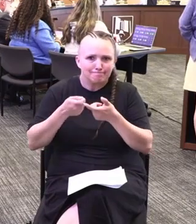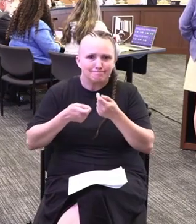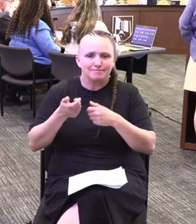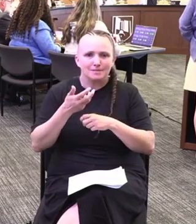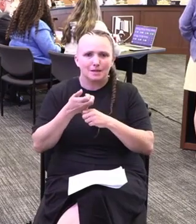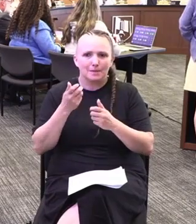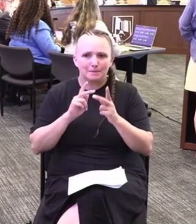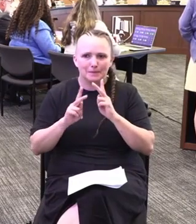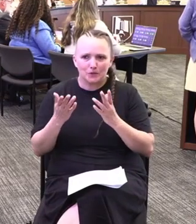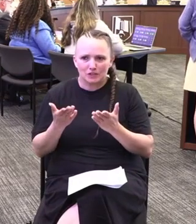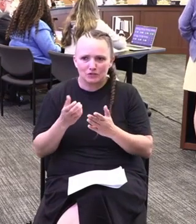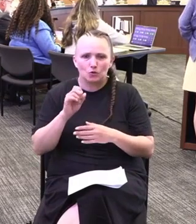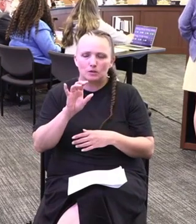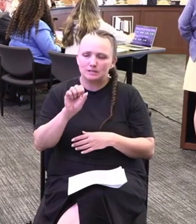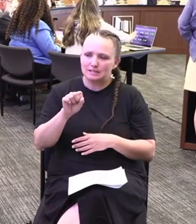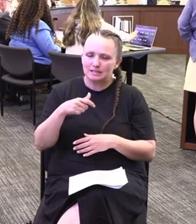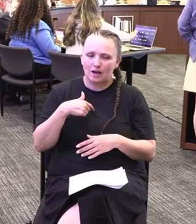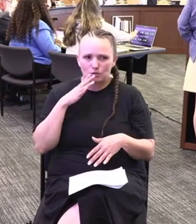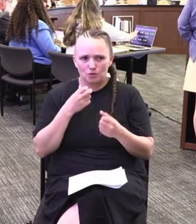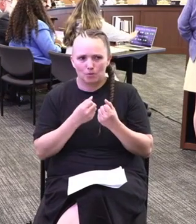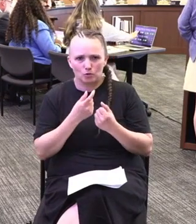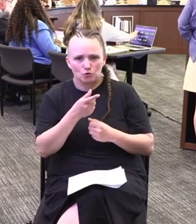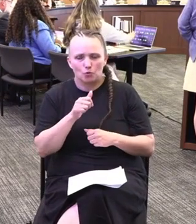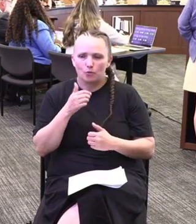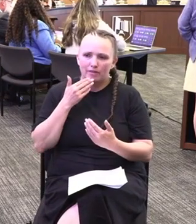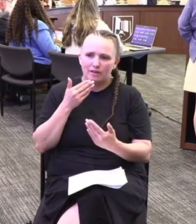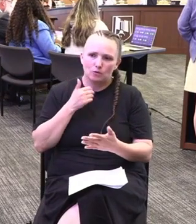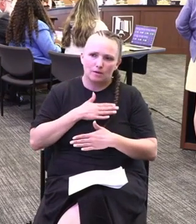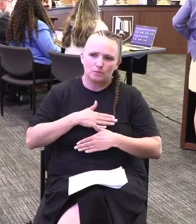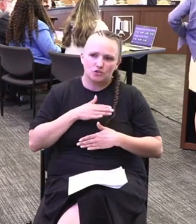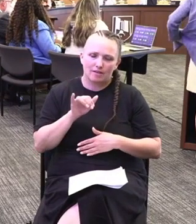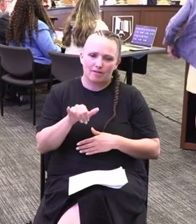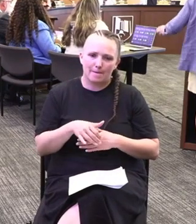support you on that. Thank you. I appreciate that.